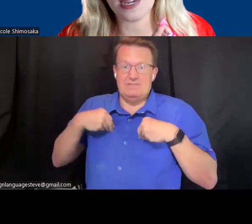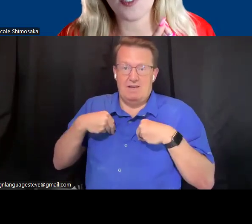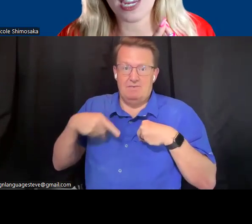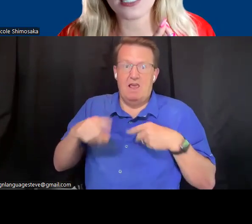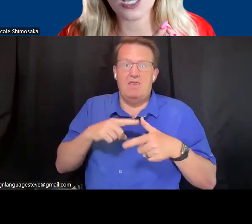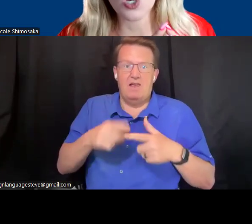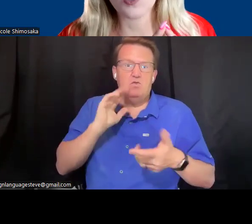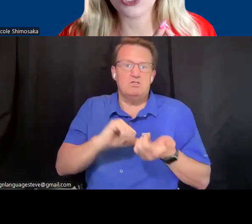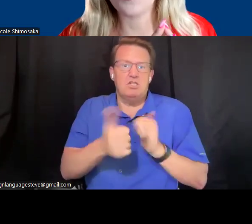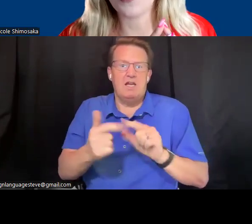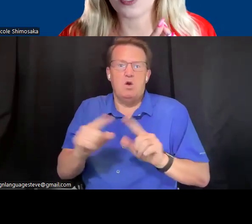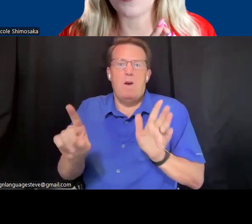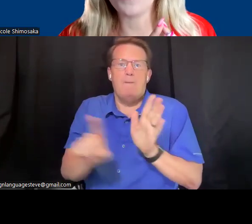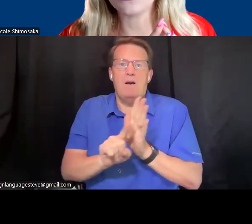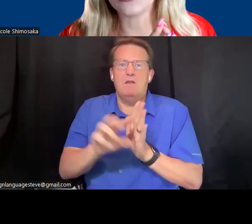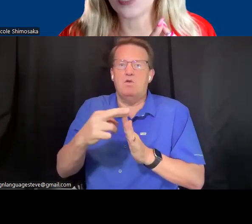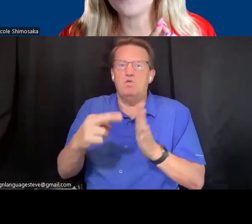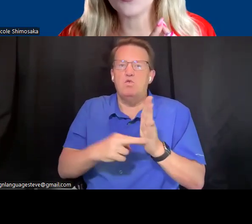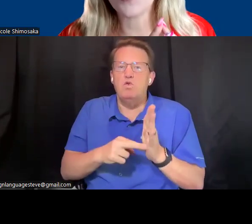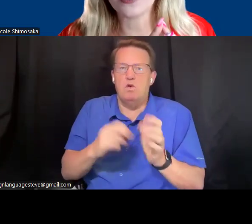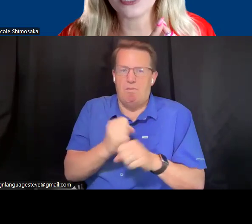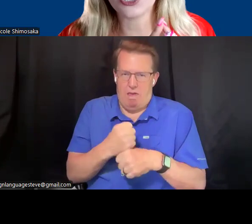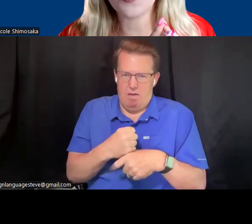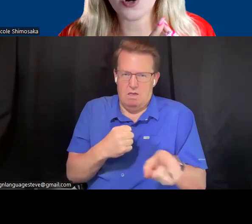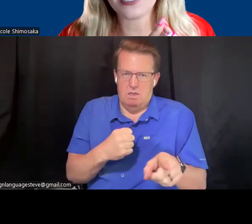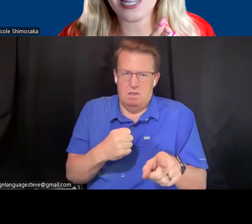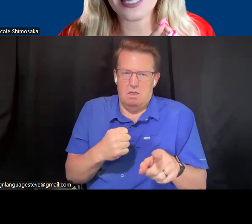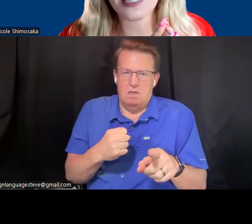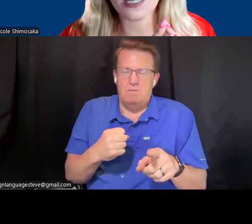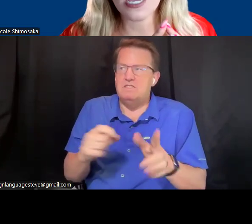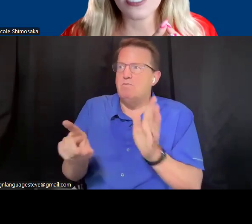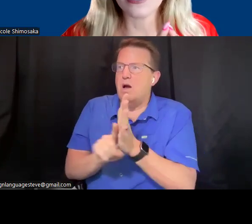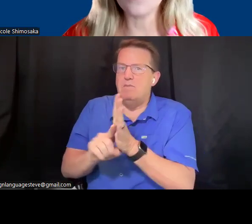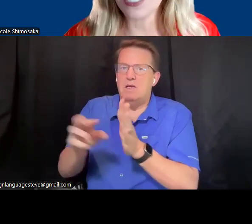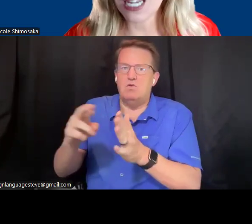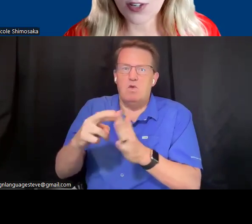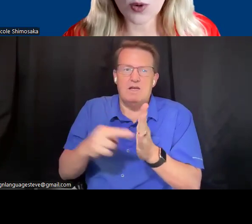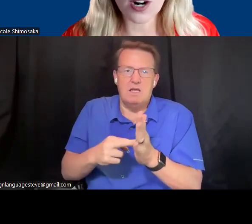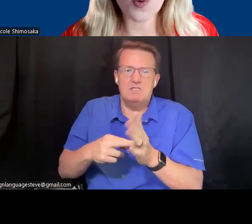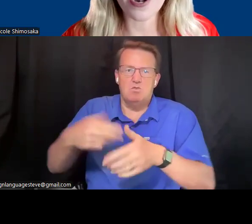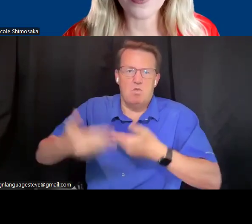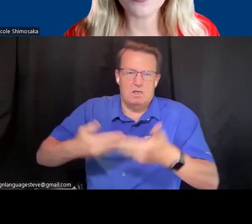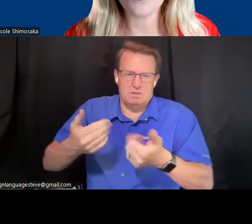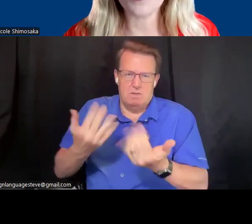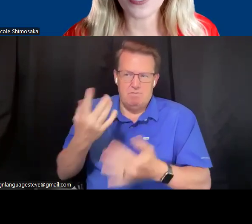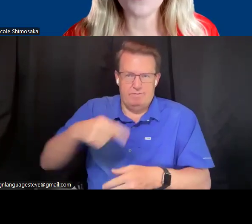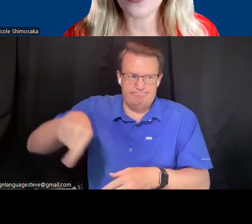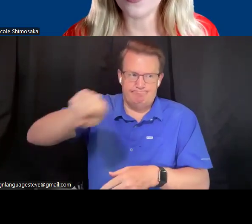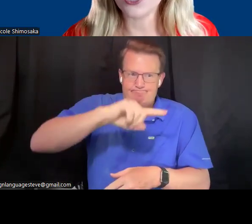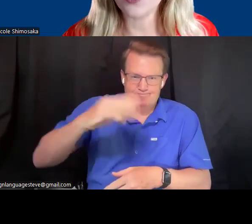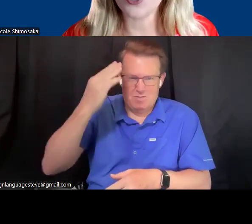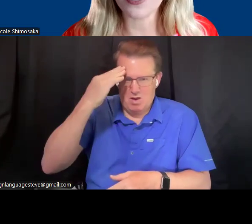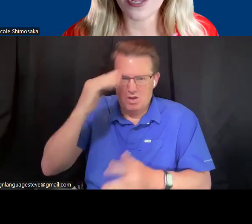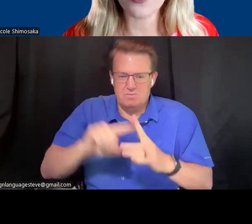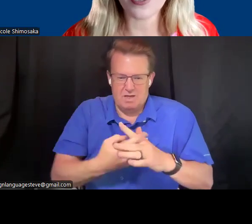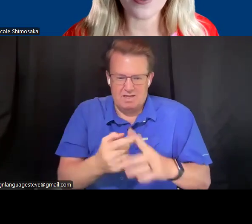rulemaking phase, which is begins the public regulations process. As many of you are aware, as we've begun regulation